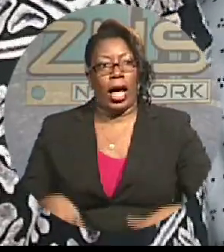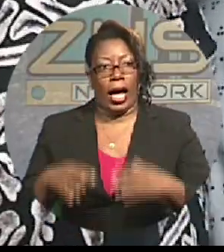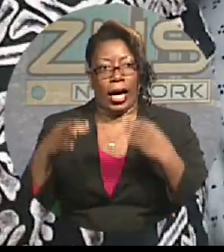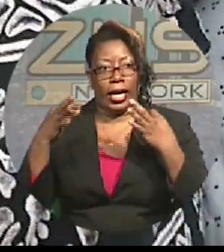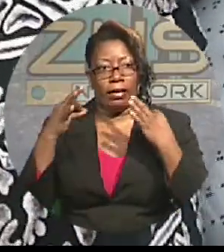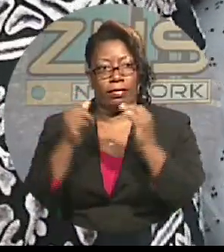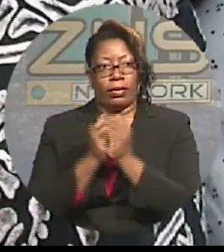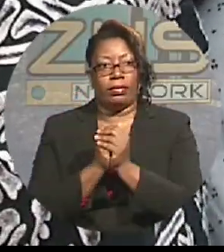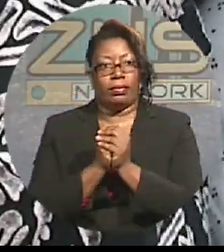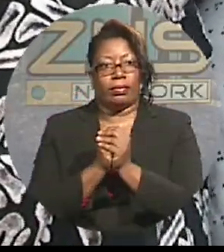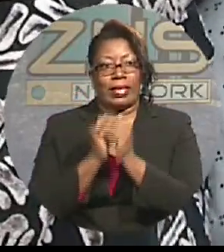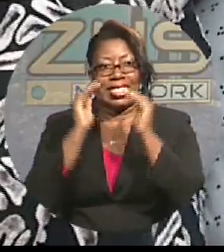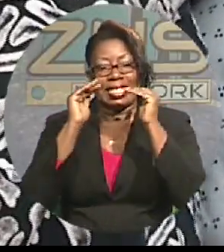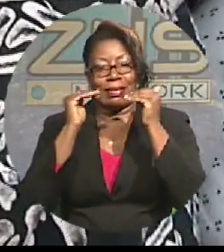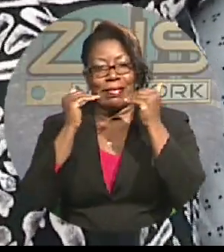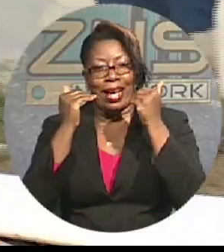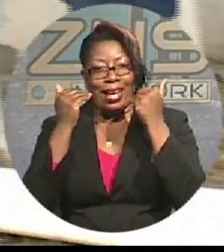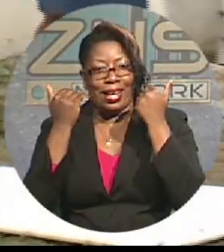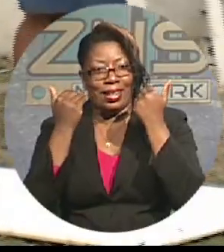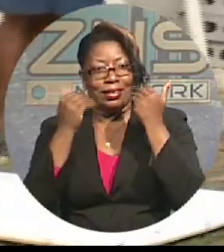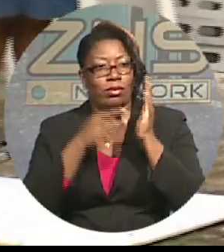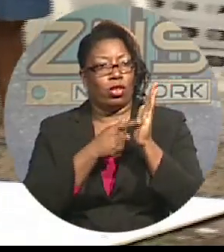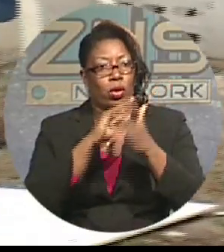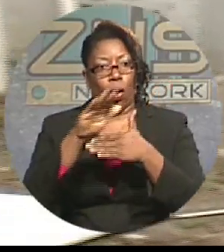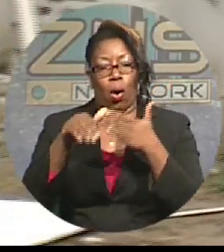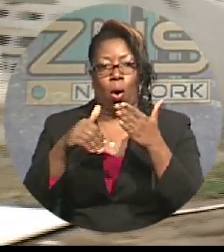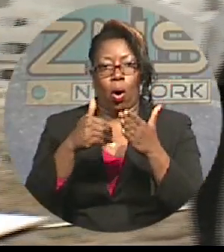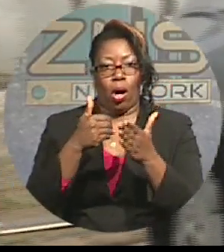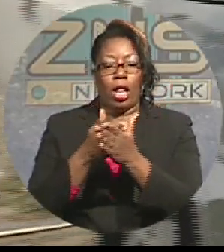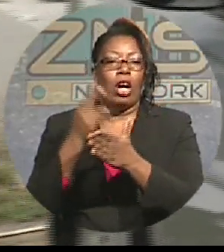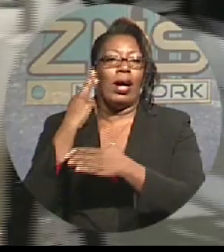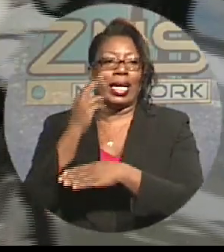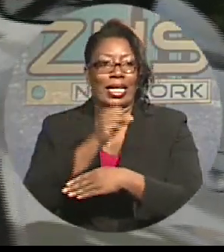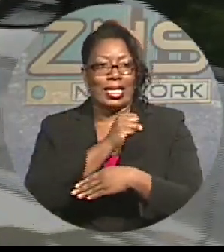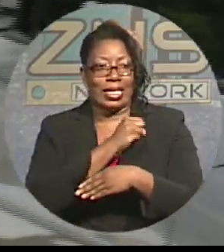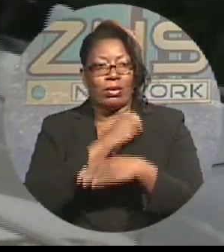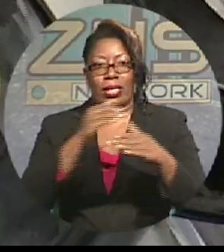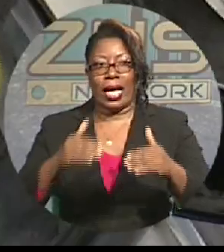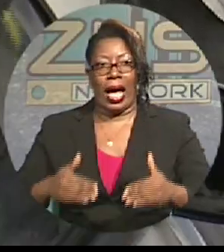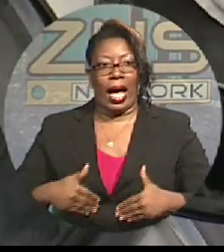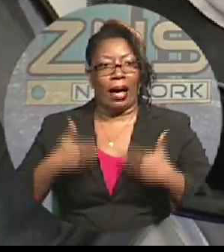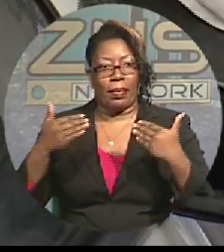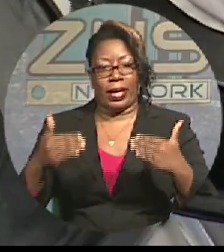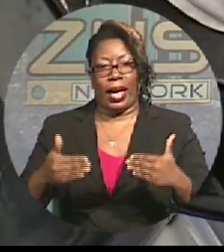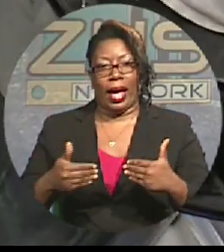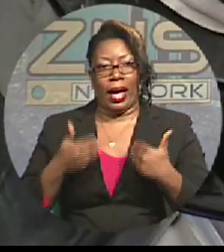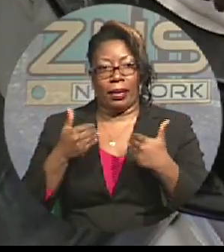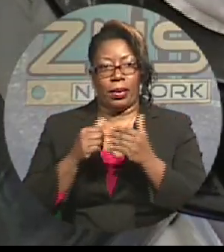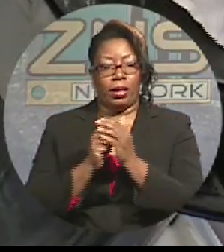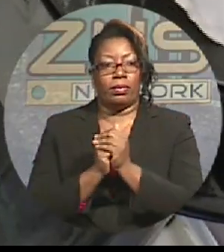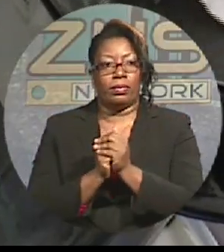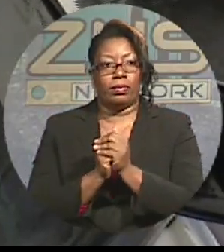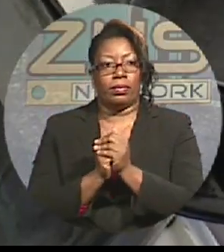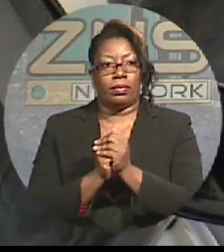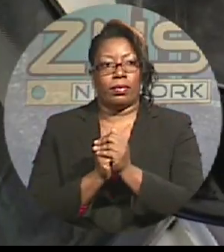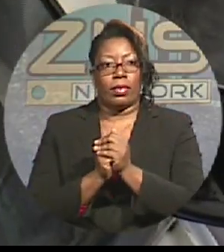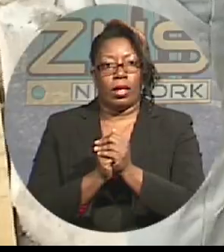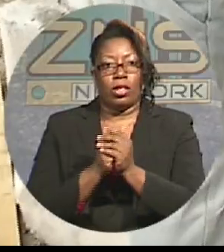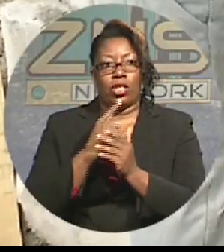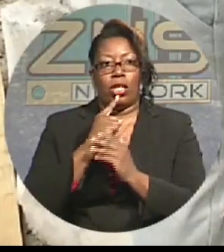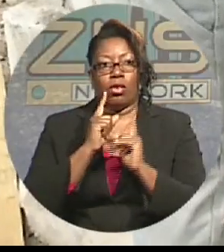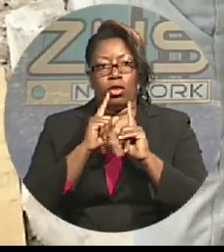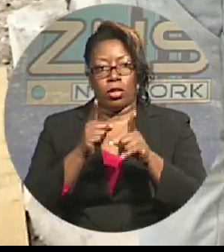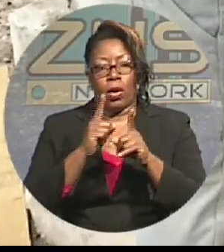Her smile shows it all. Raquel Simmons is indeed a happy woman. Oh, yes, sir, I am. I'm really happy to see the